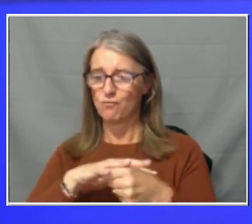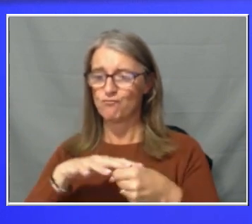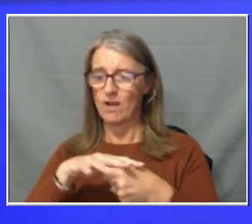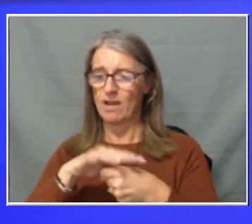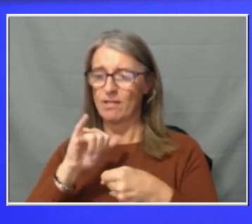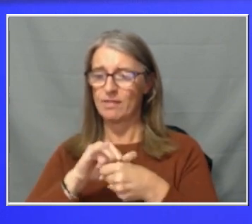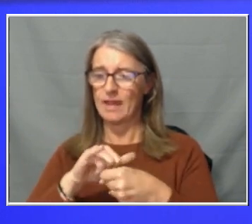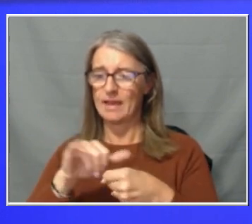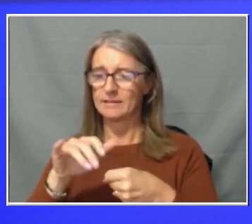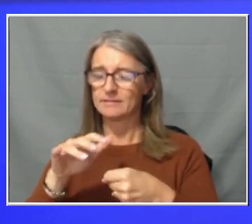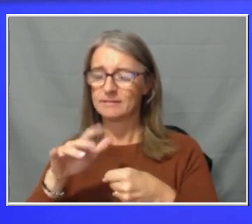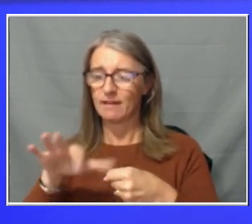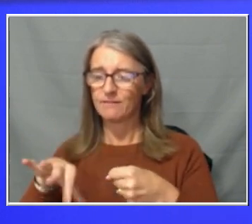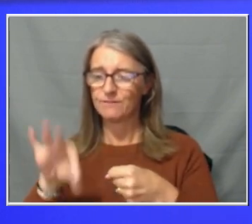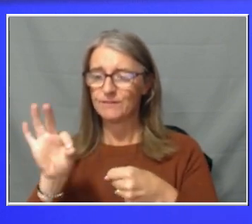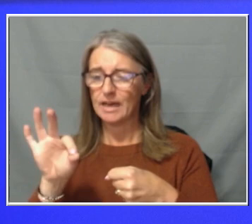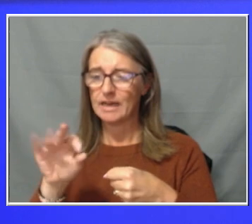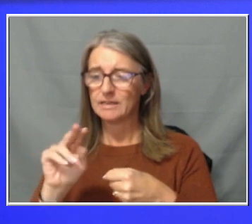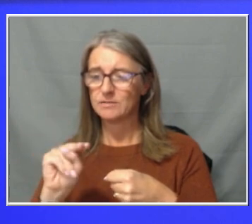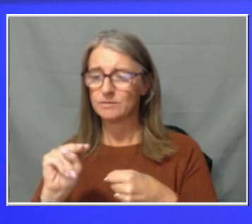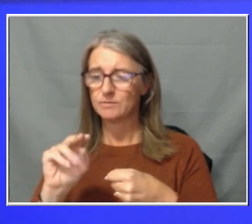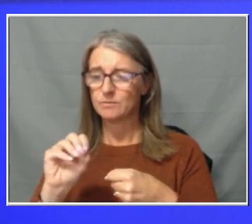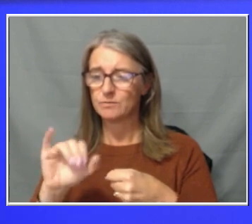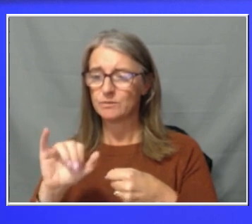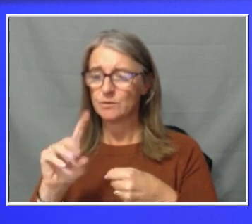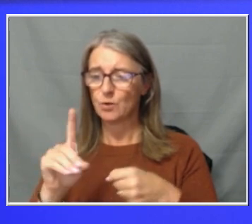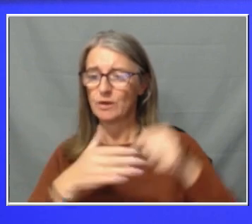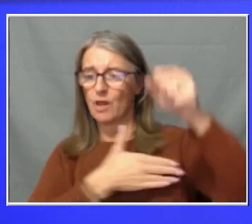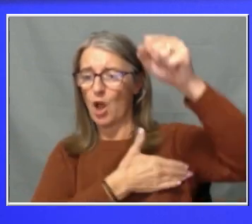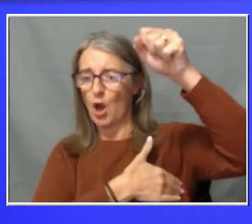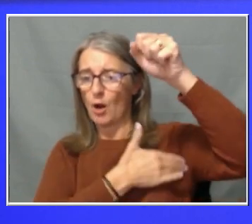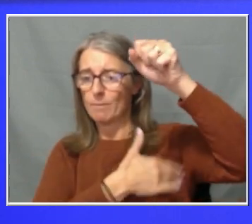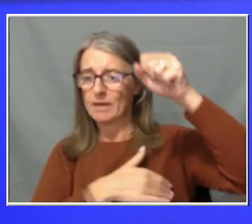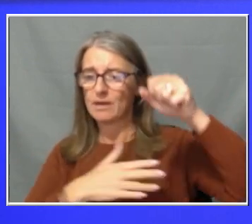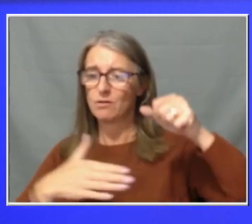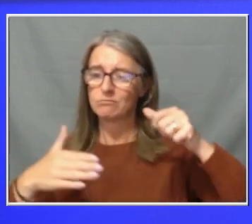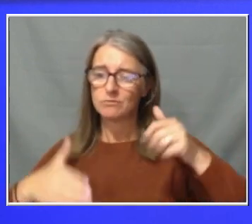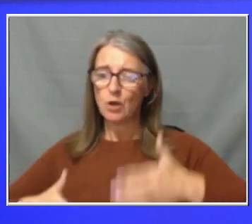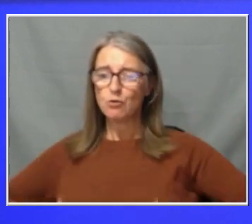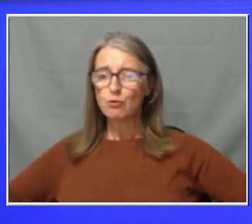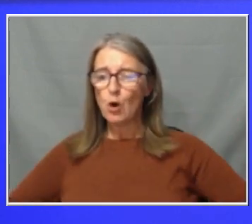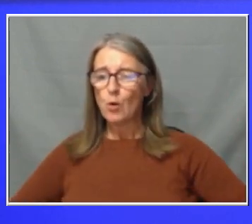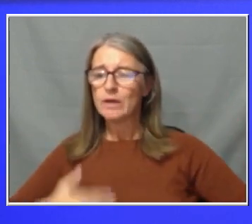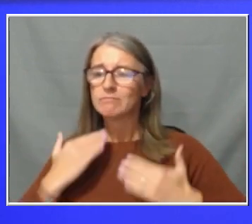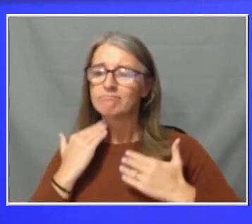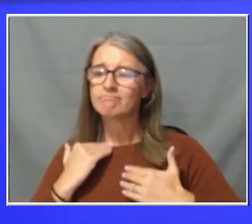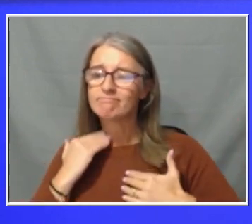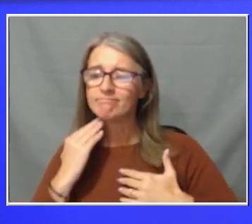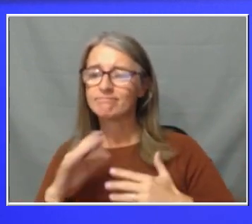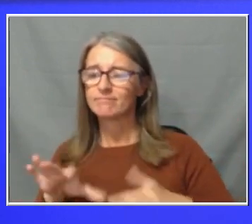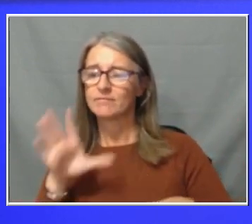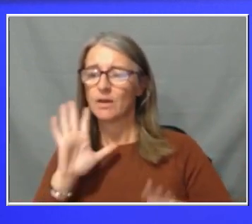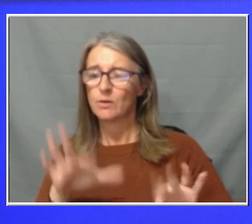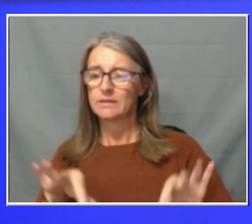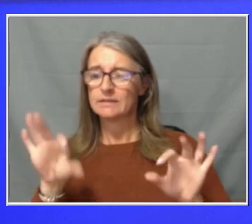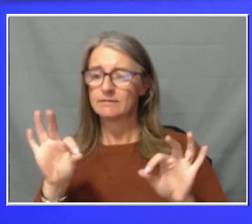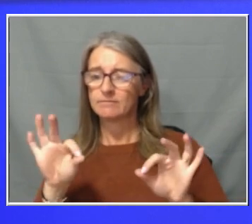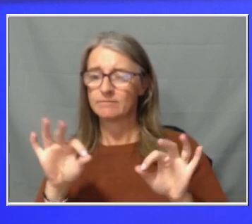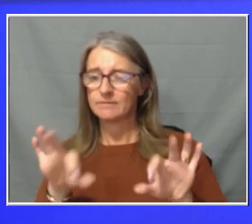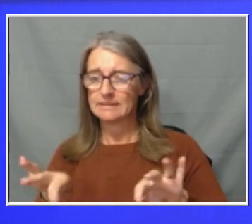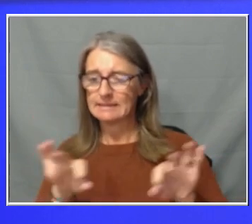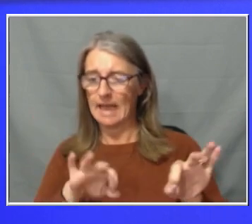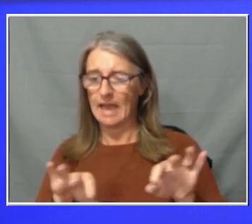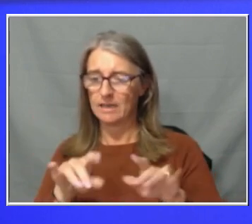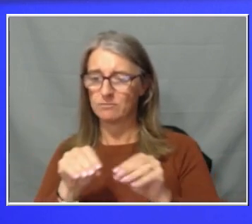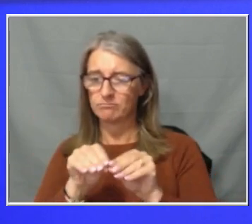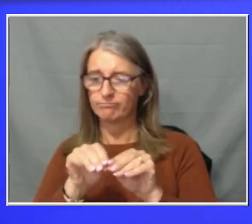I'll find the couple of nodes in the armpit or the groin or the neck that have taken up that dye. Everything comes out, everything goes